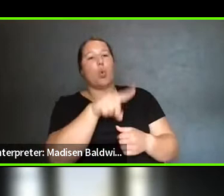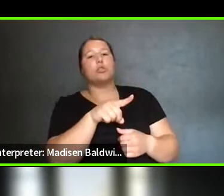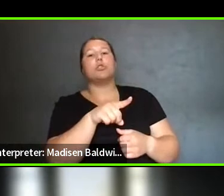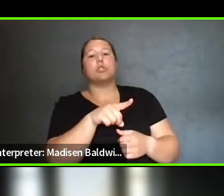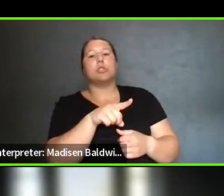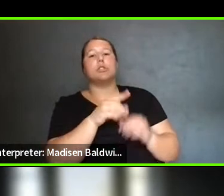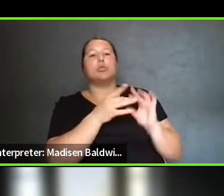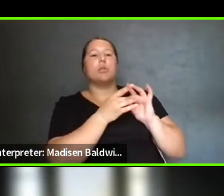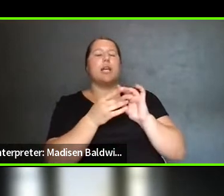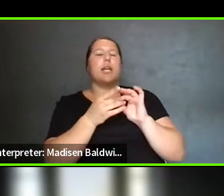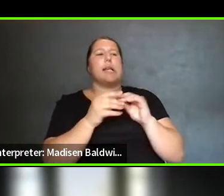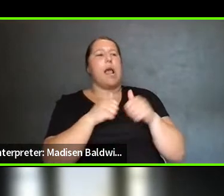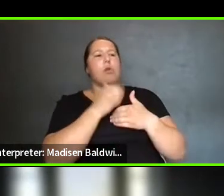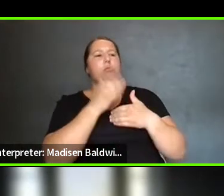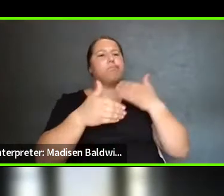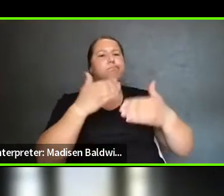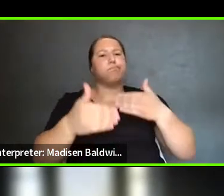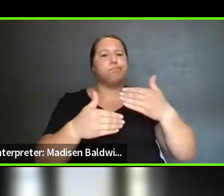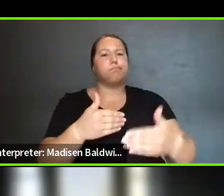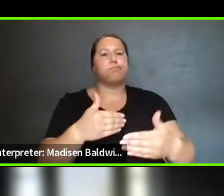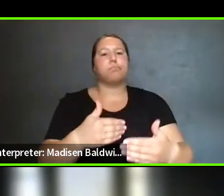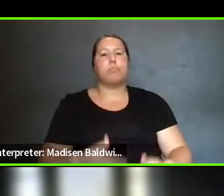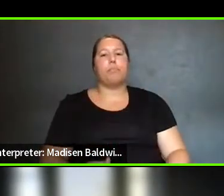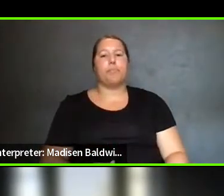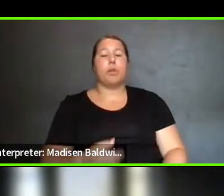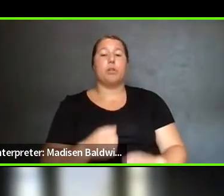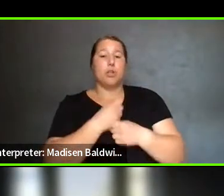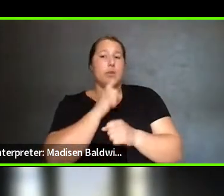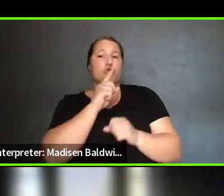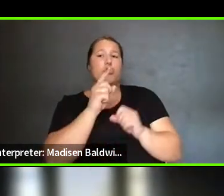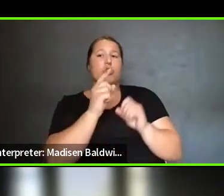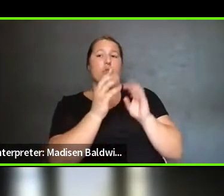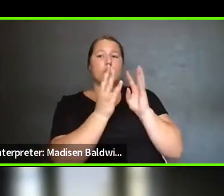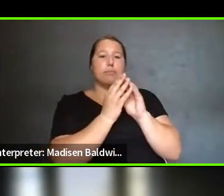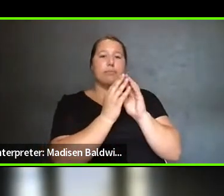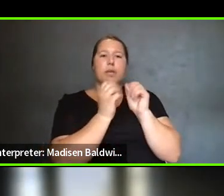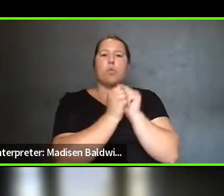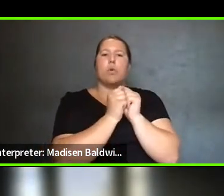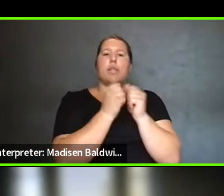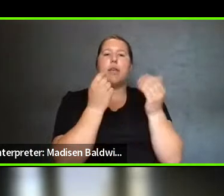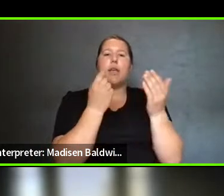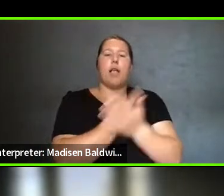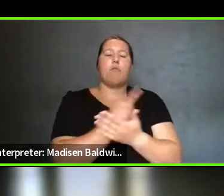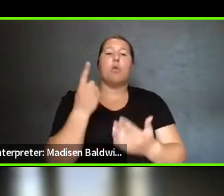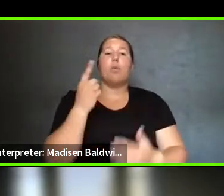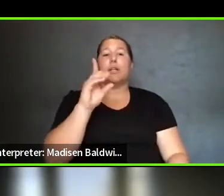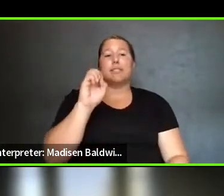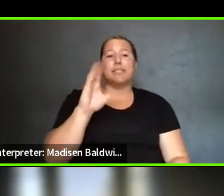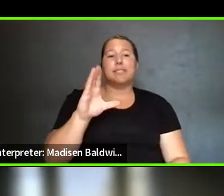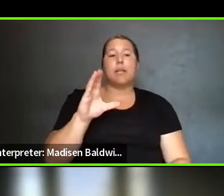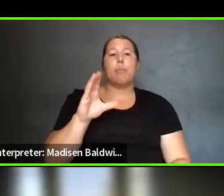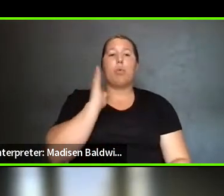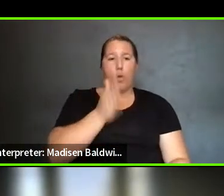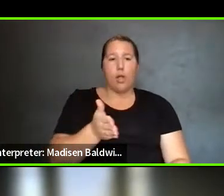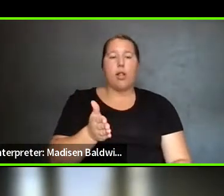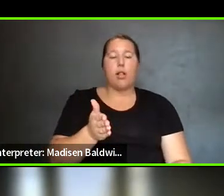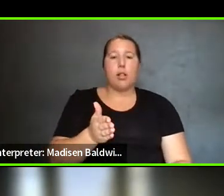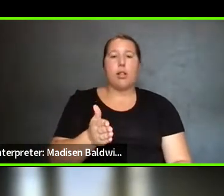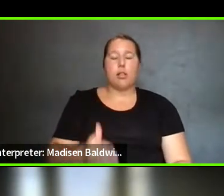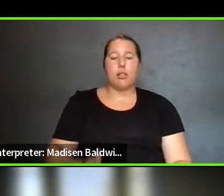how things are going, but we will make sure we meet with everyone in December. And this particular person, we